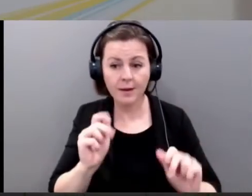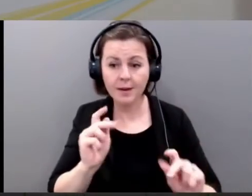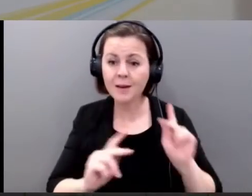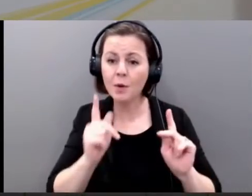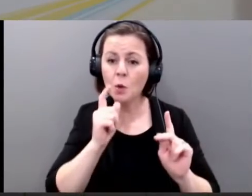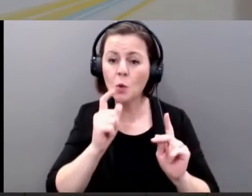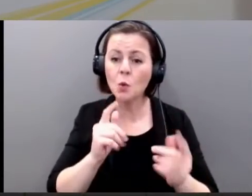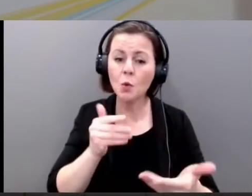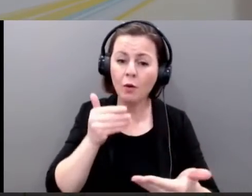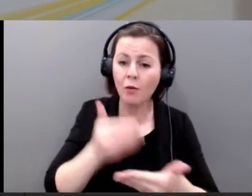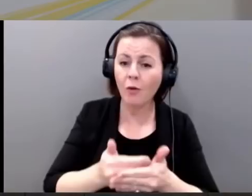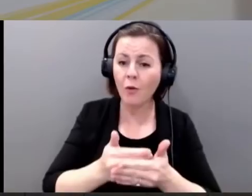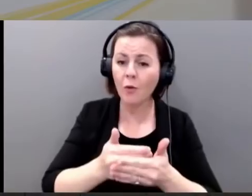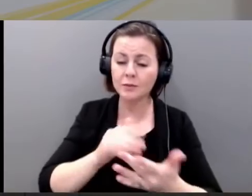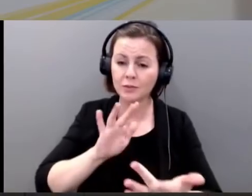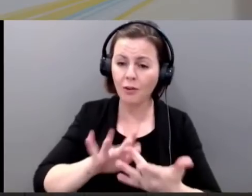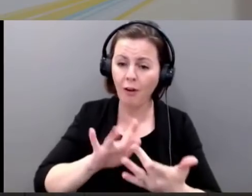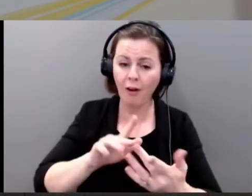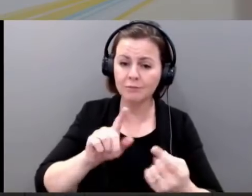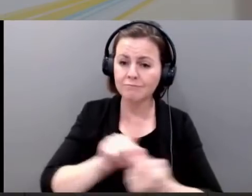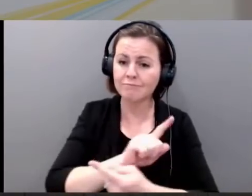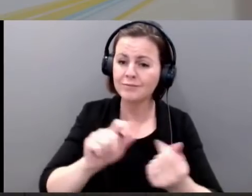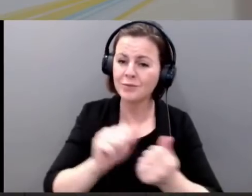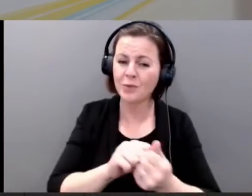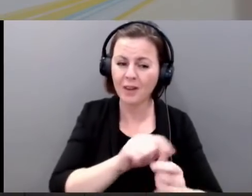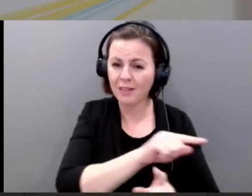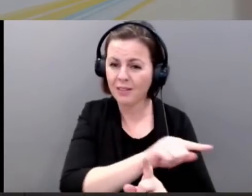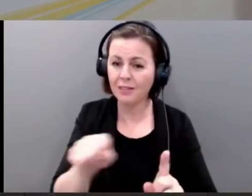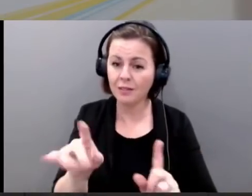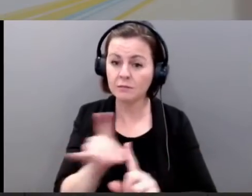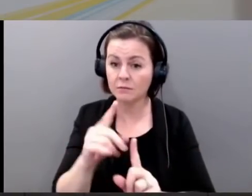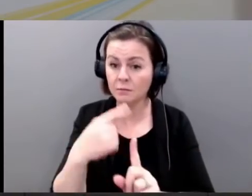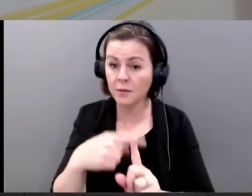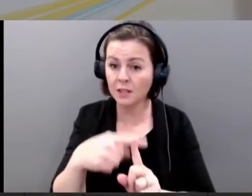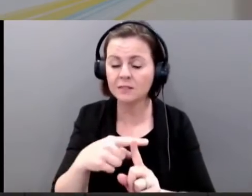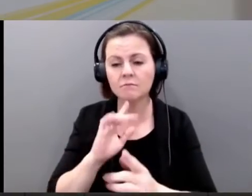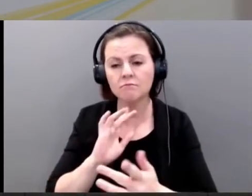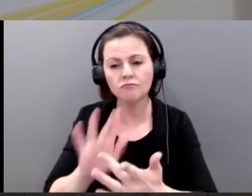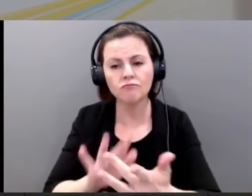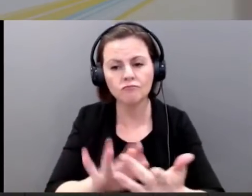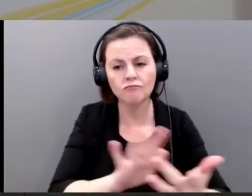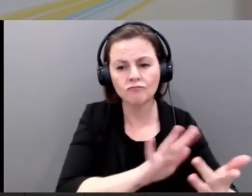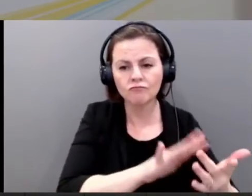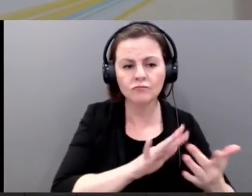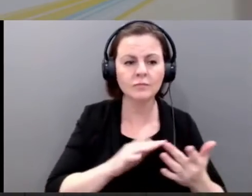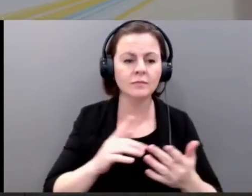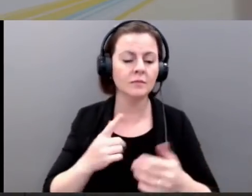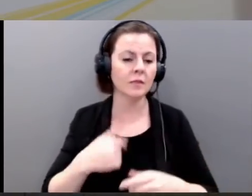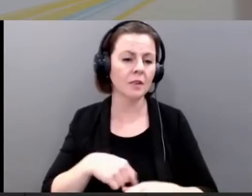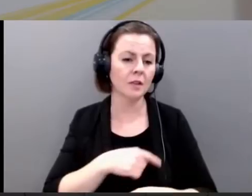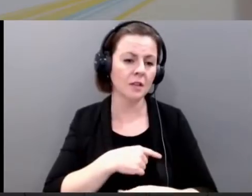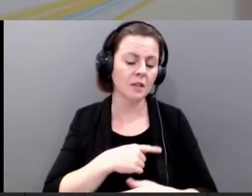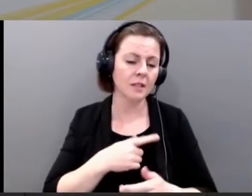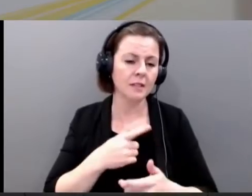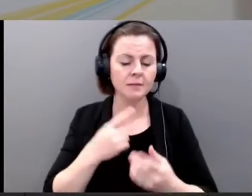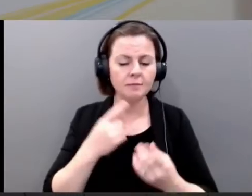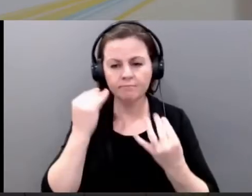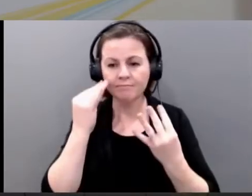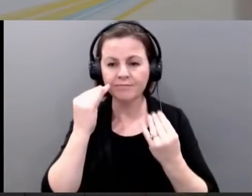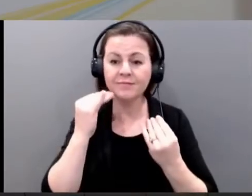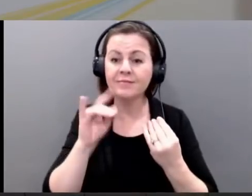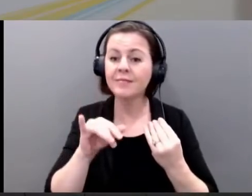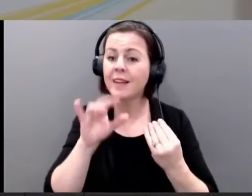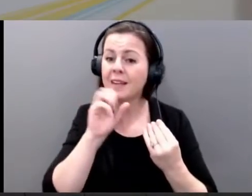close contacts. We've talked about trying to even increase some testing to that age